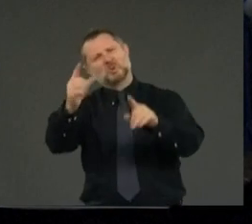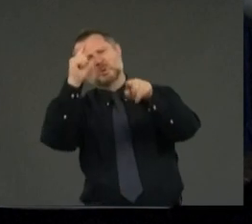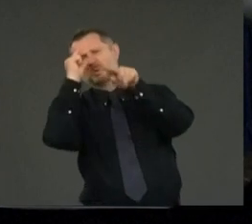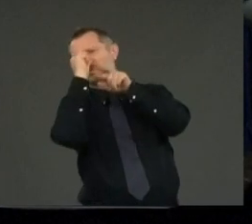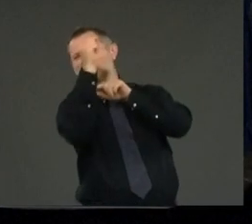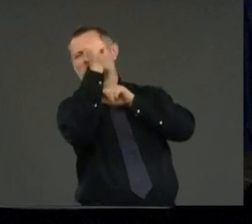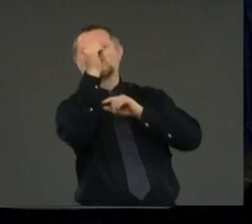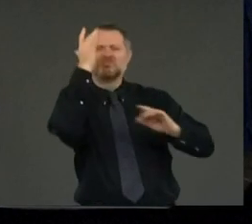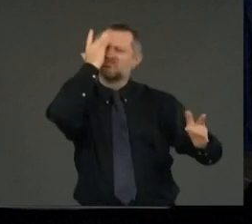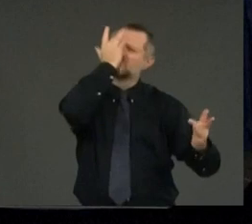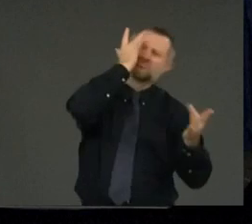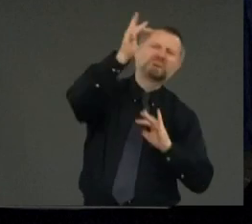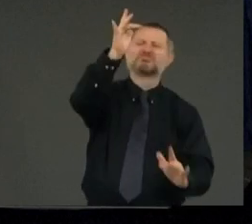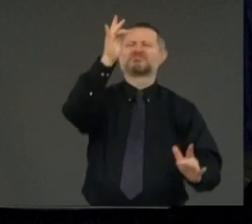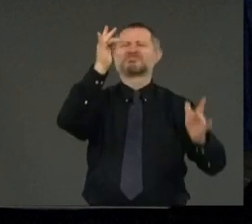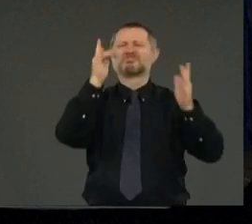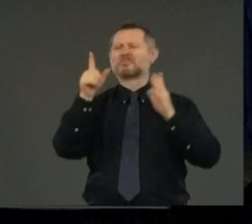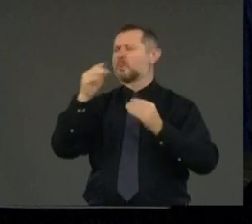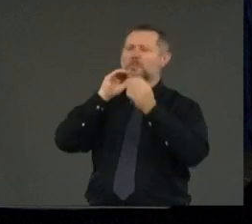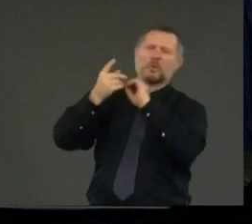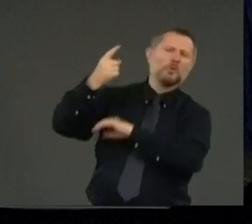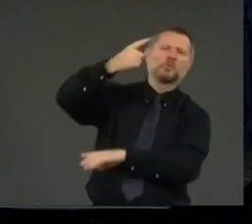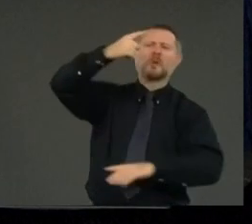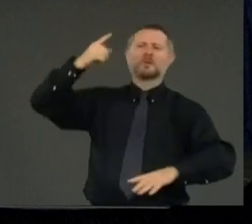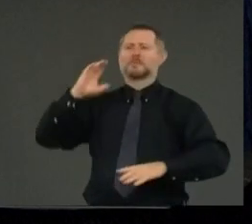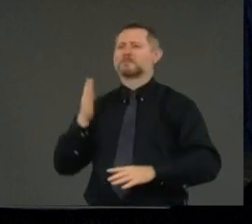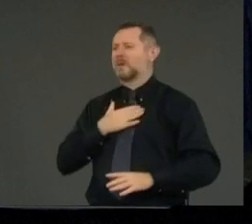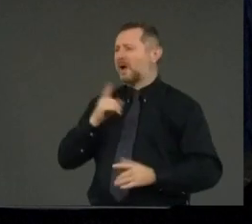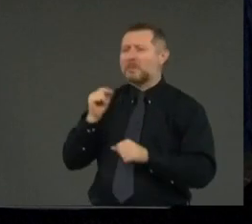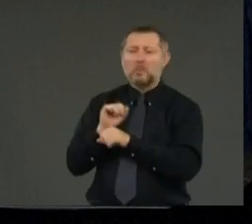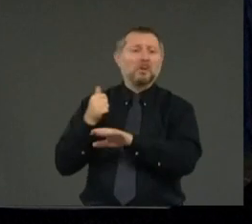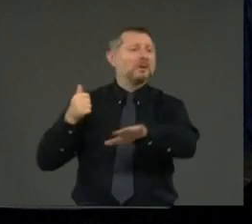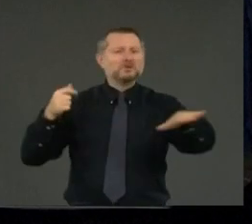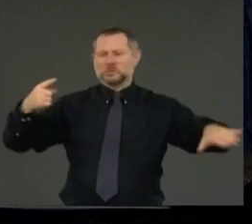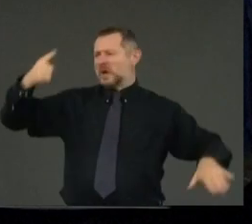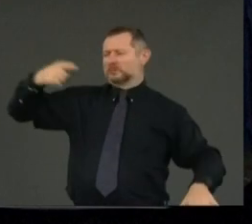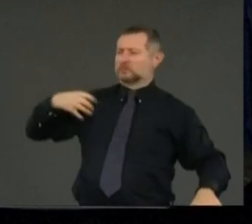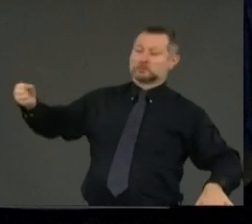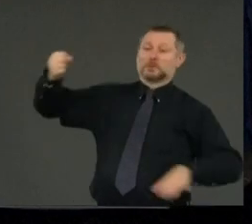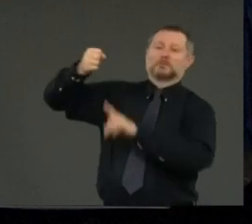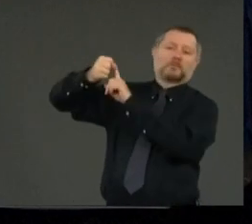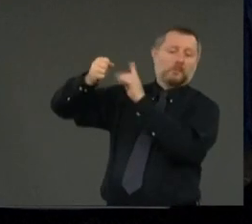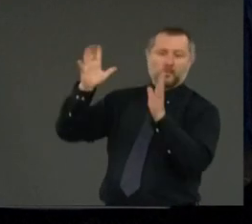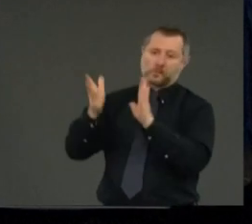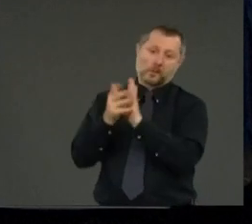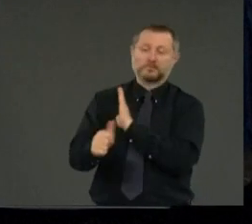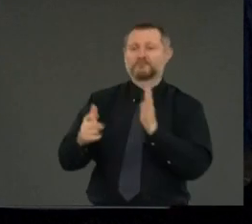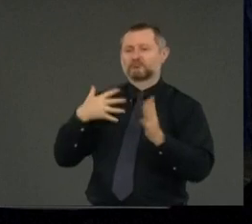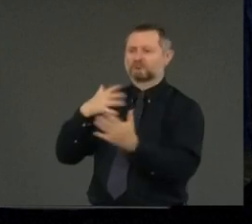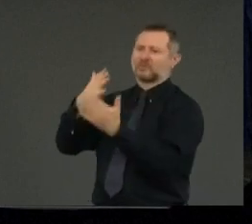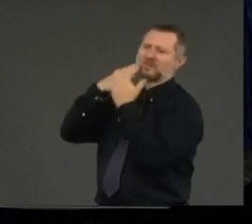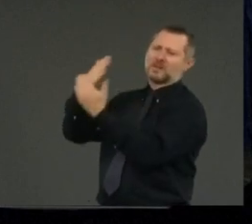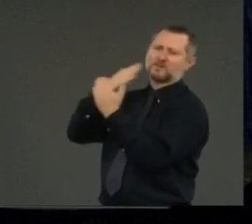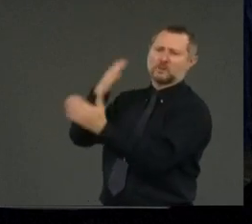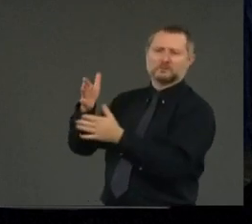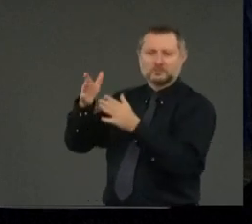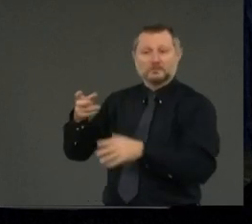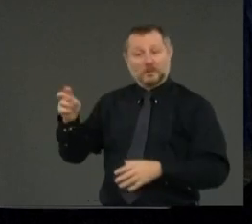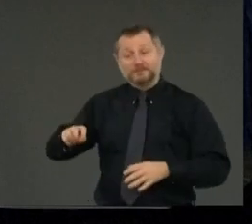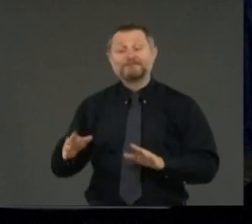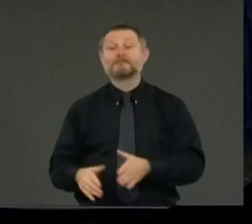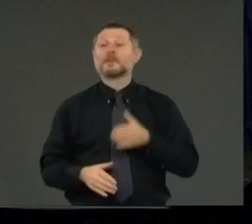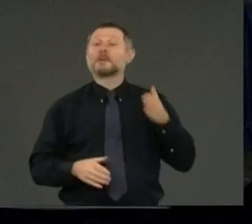people I've ever worked with in my life. And we're thankful that he was there. Melissa